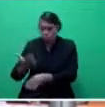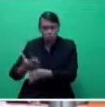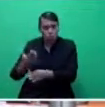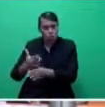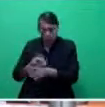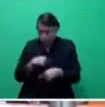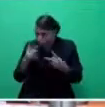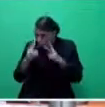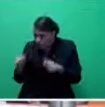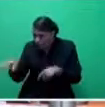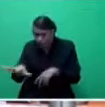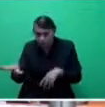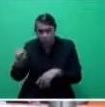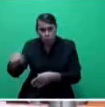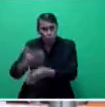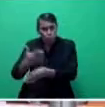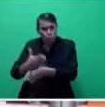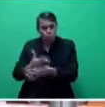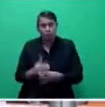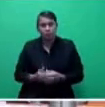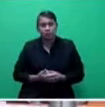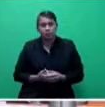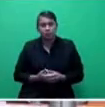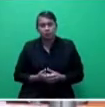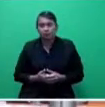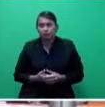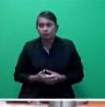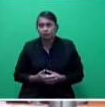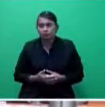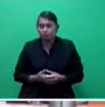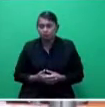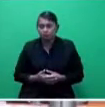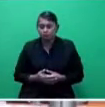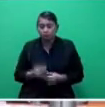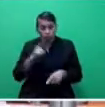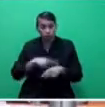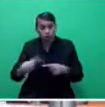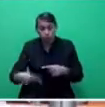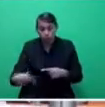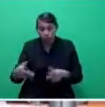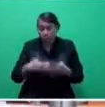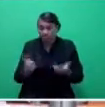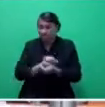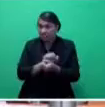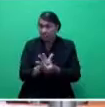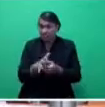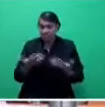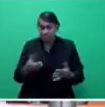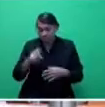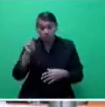as more time increases, Mr. Speaker, sir, as we go further into this particular space, if there is a need, we